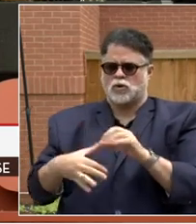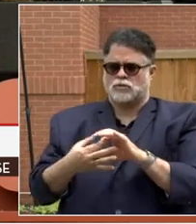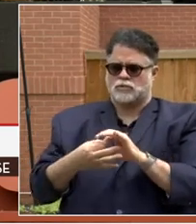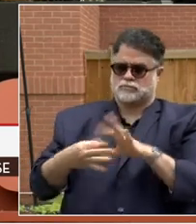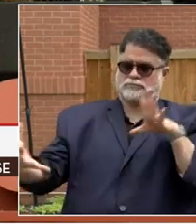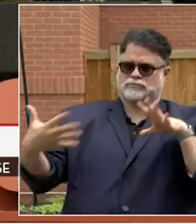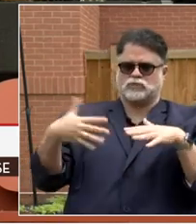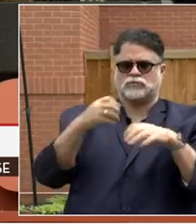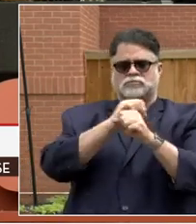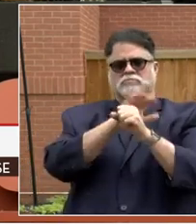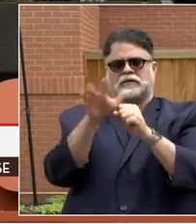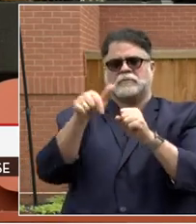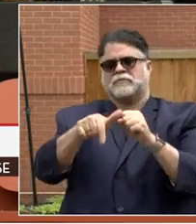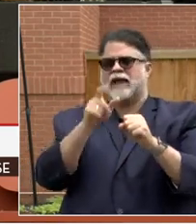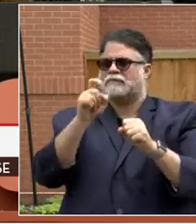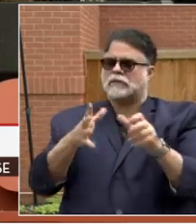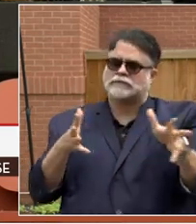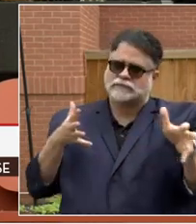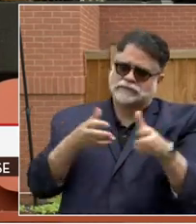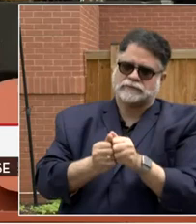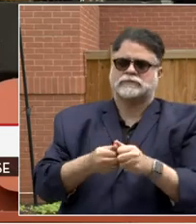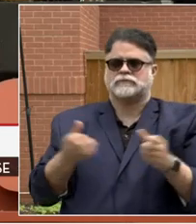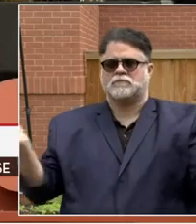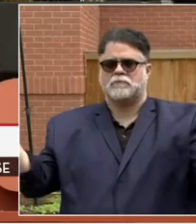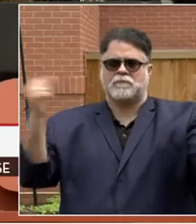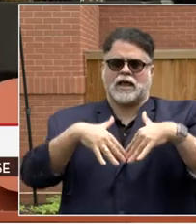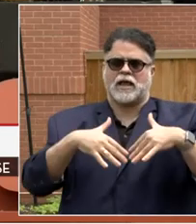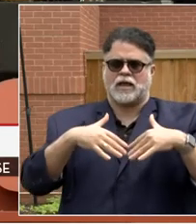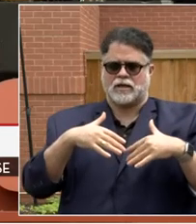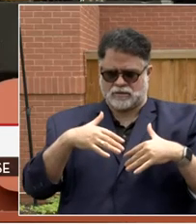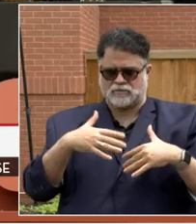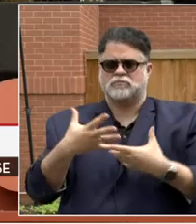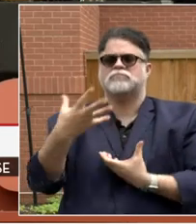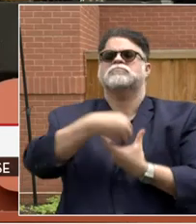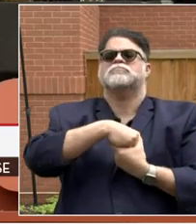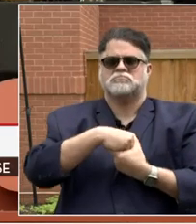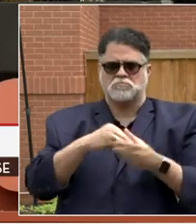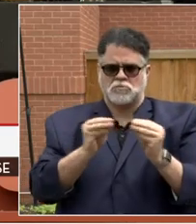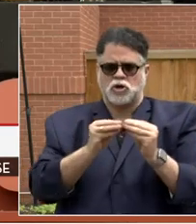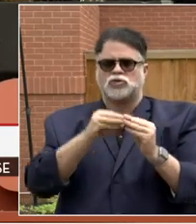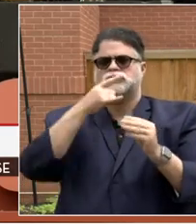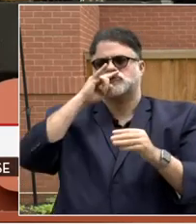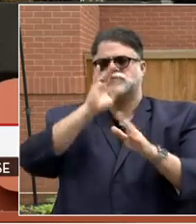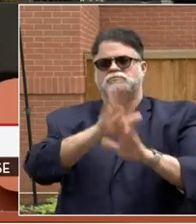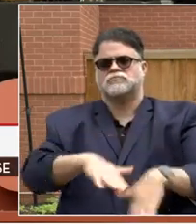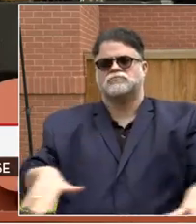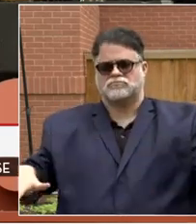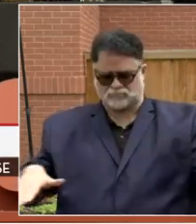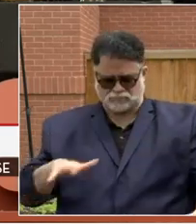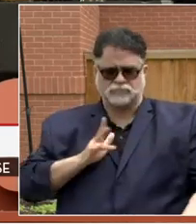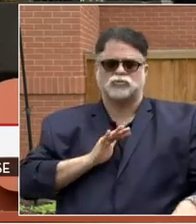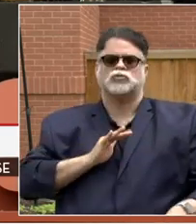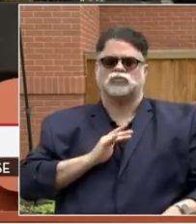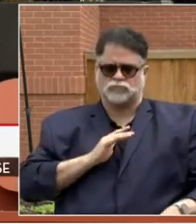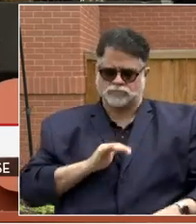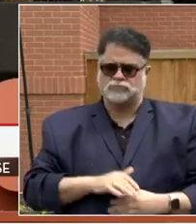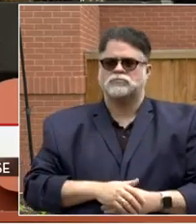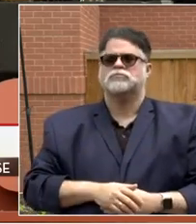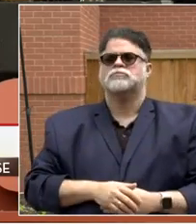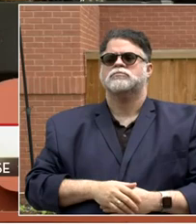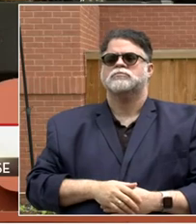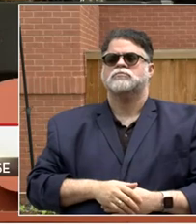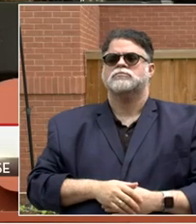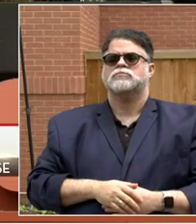school opportunities are really huge opportunities for them as well. And so we will continue to talk about all of